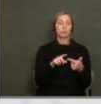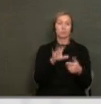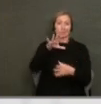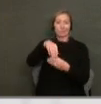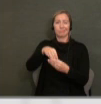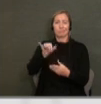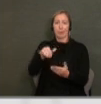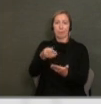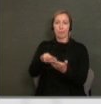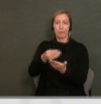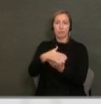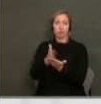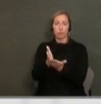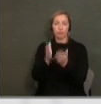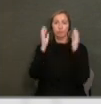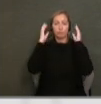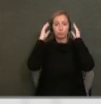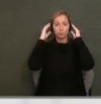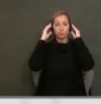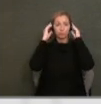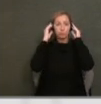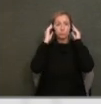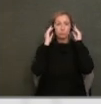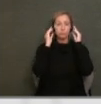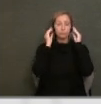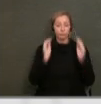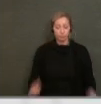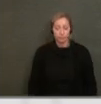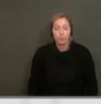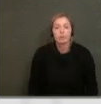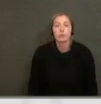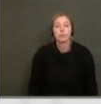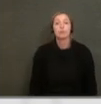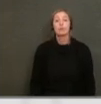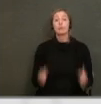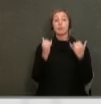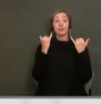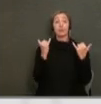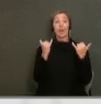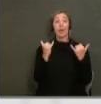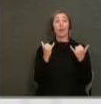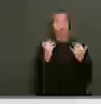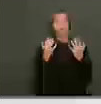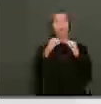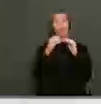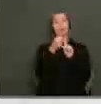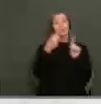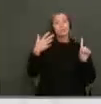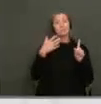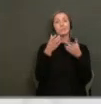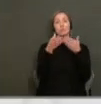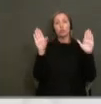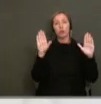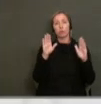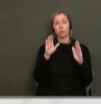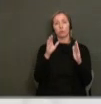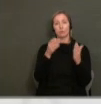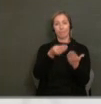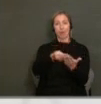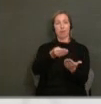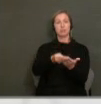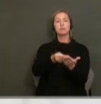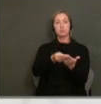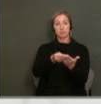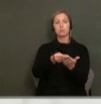budget. So now let me tell you a little bit more about the general fund. In this presentation, we'll be focused on